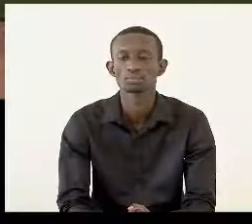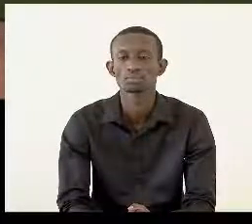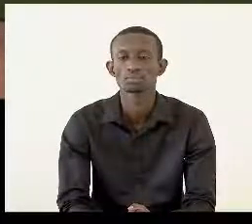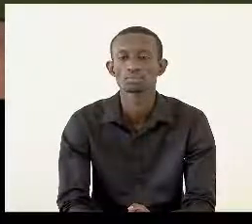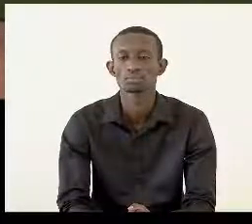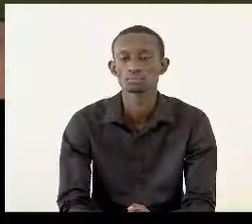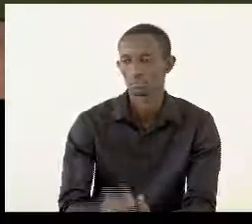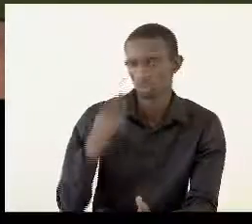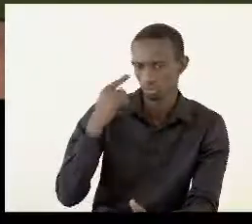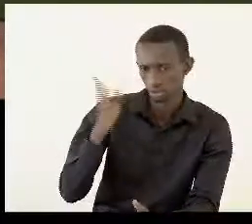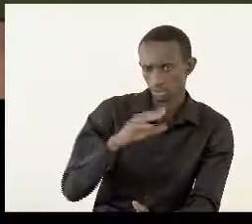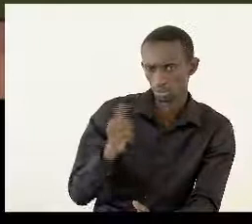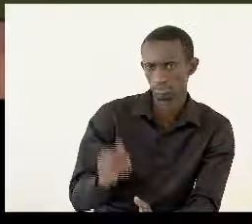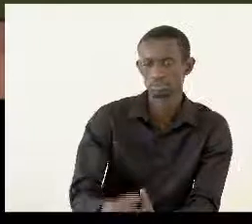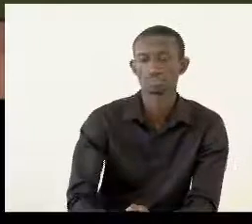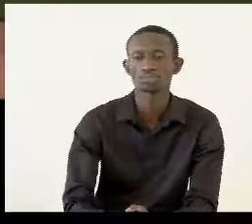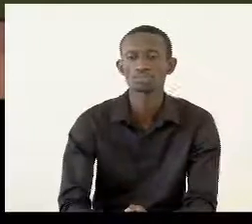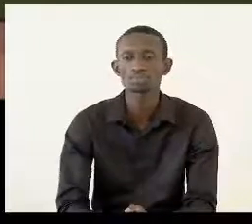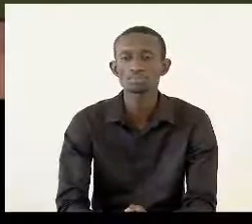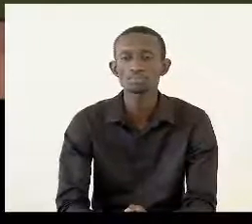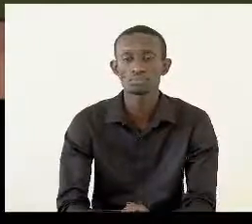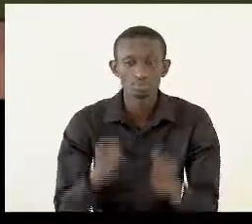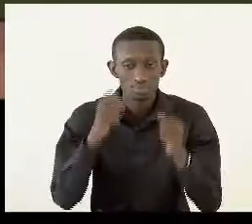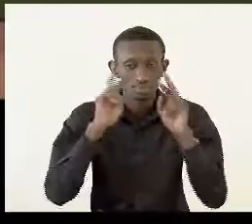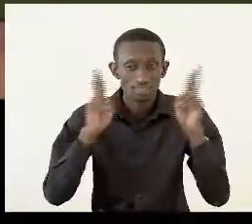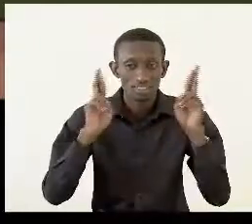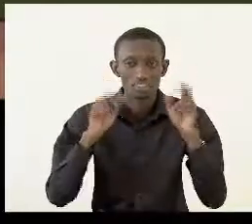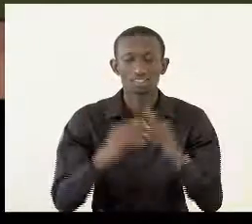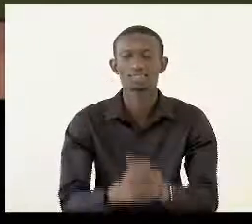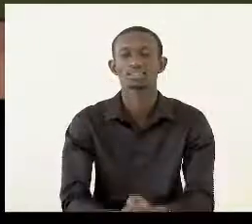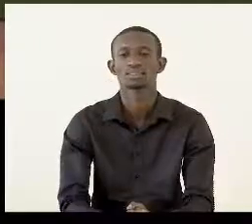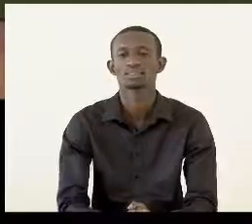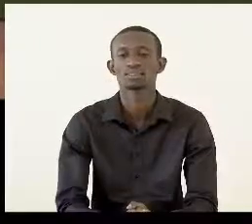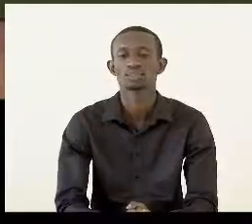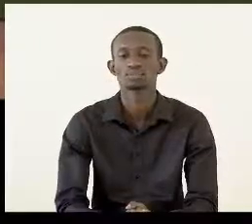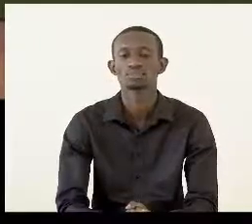Can we go to the next slide? Ready? Okay.